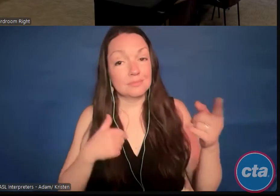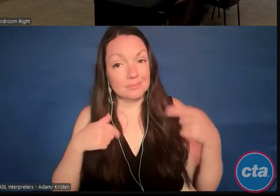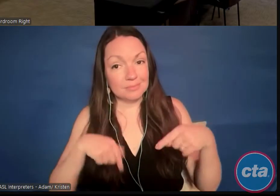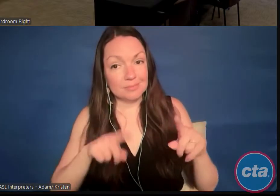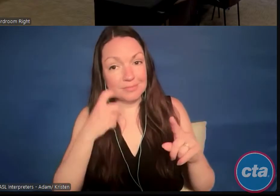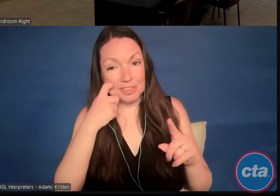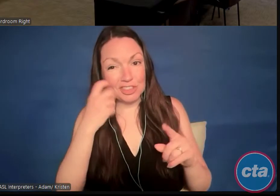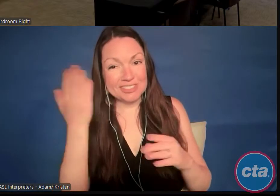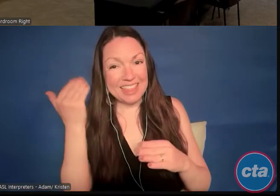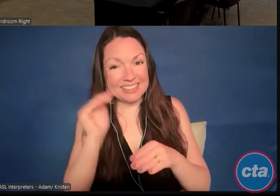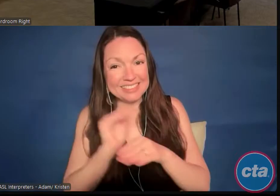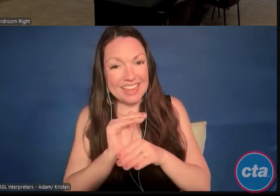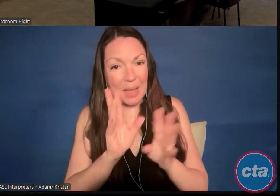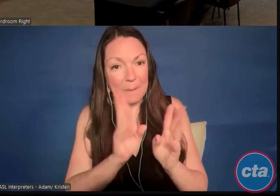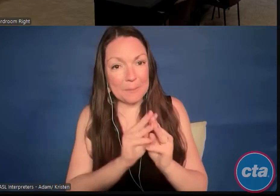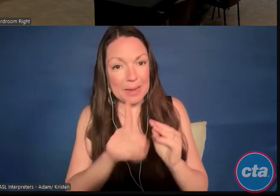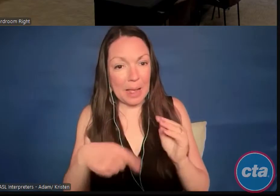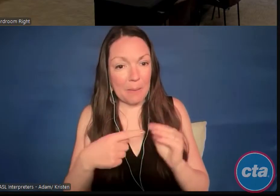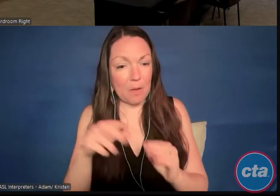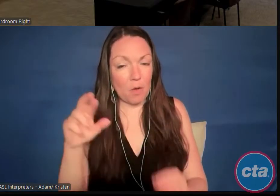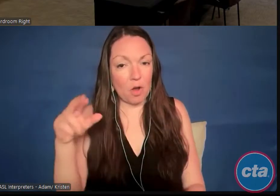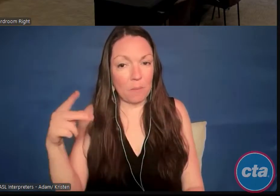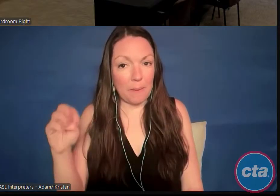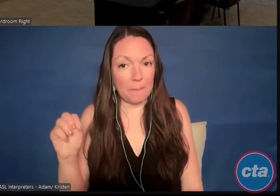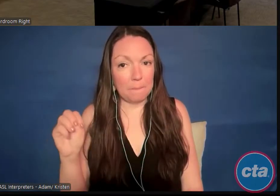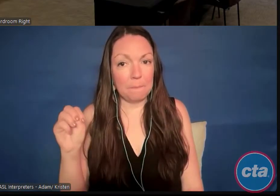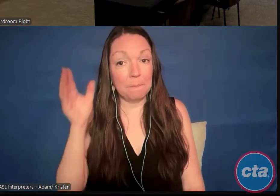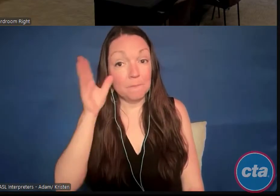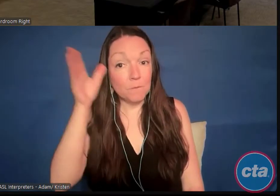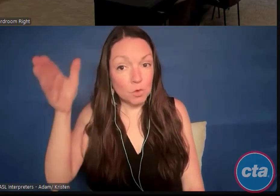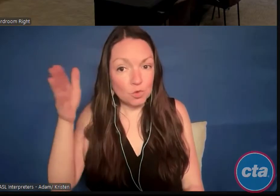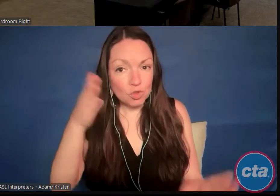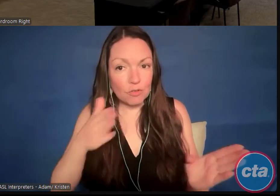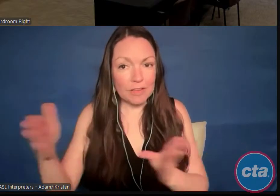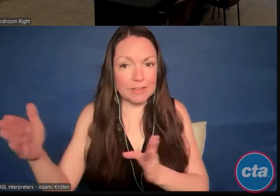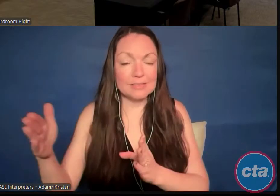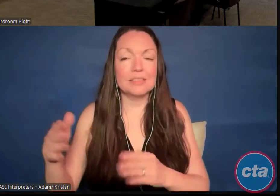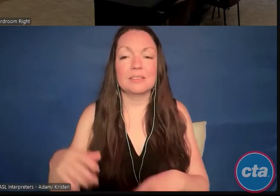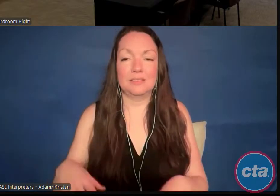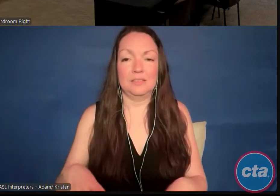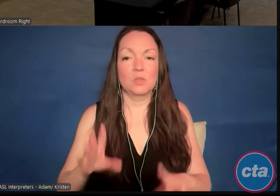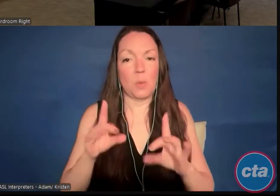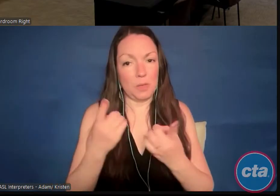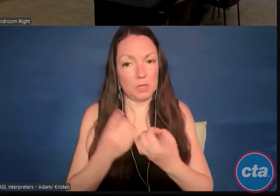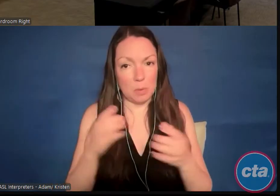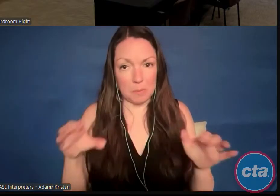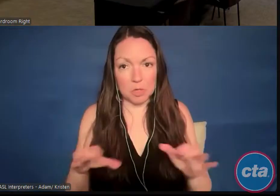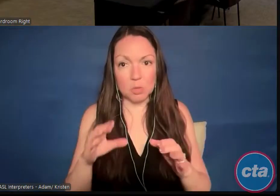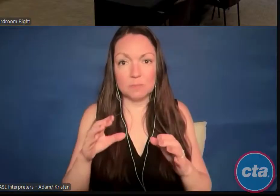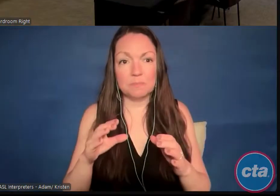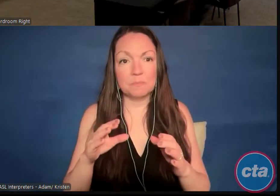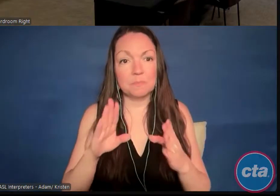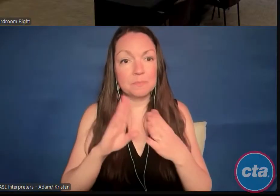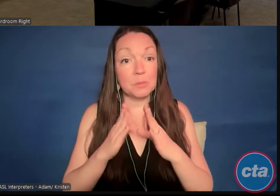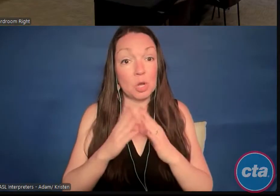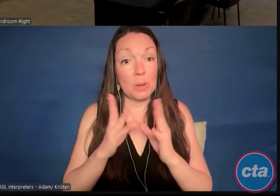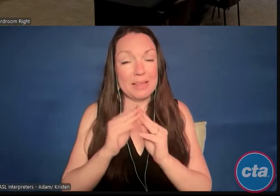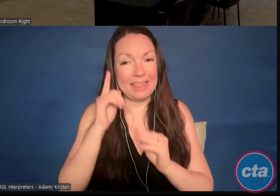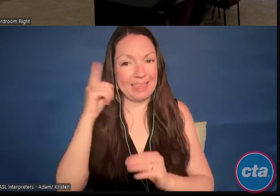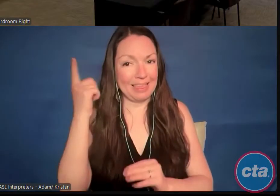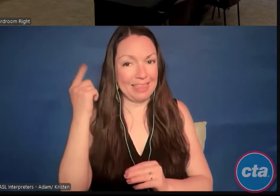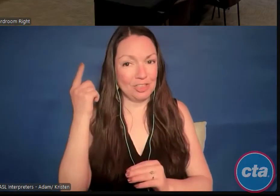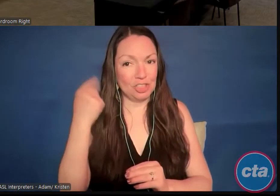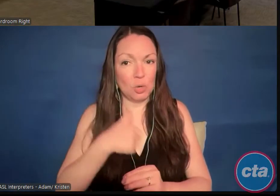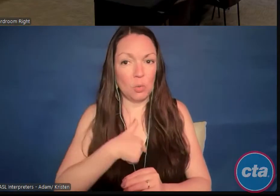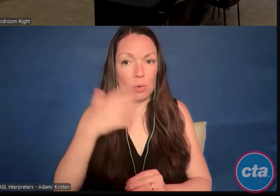last night about RPM future phases. And so our planning department has been there was a series of community meetings, I think they were last year, where we were